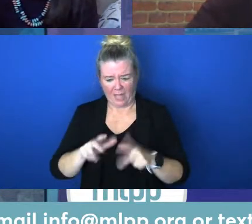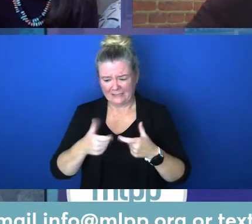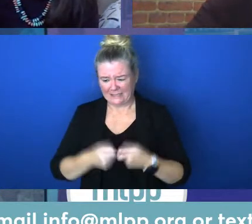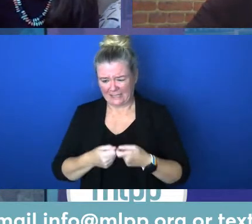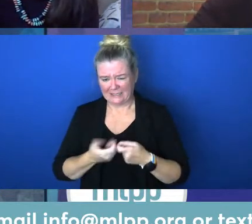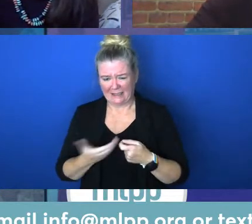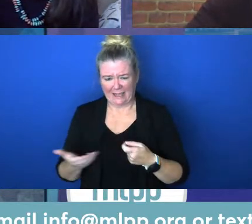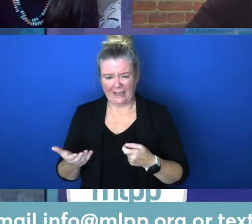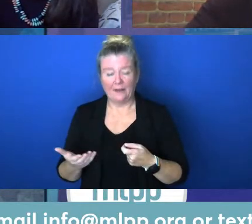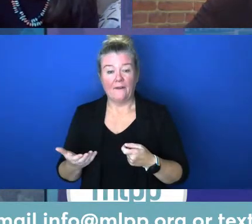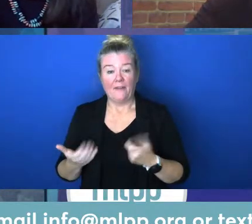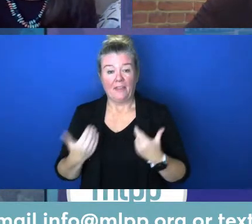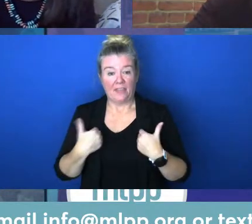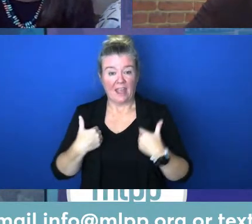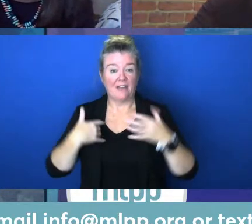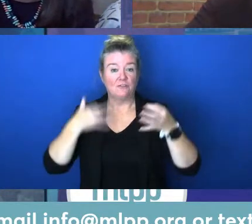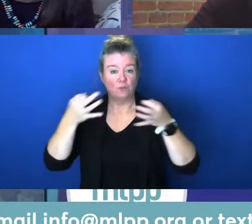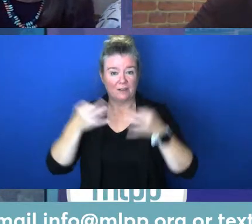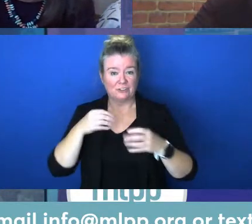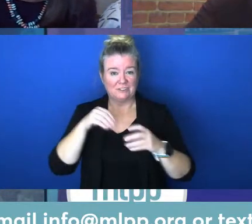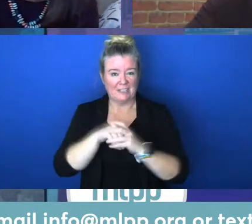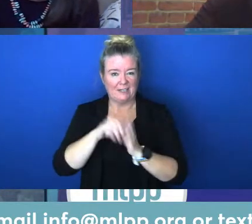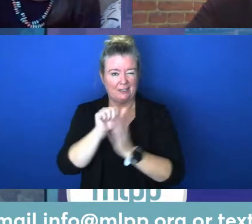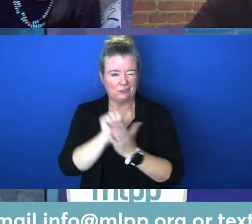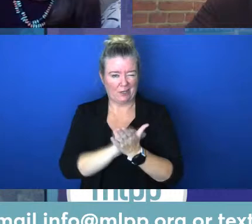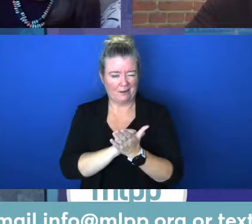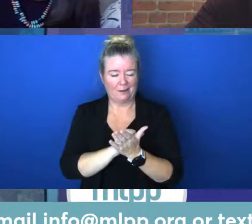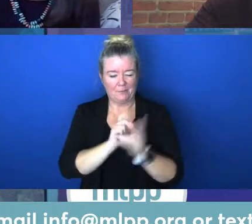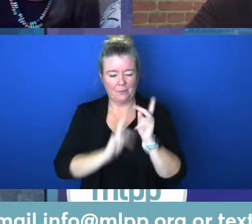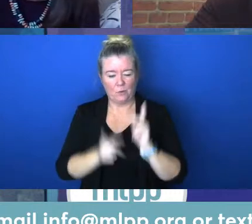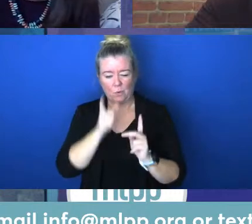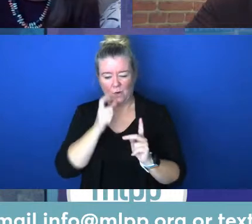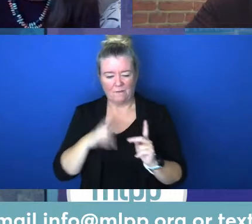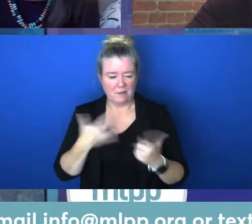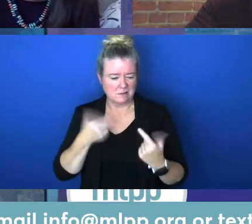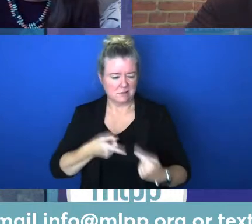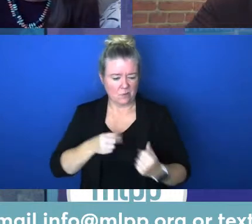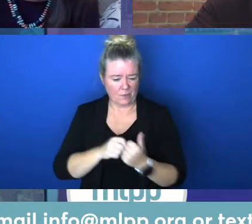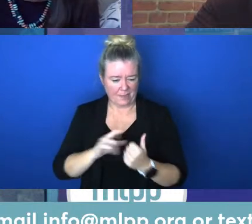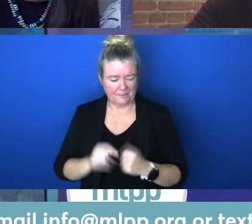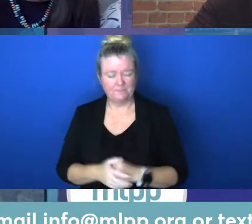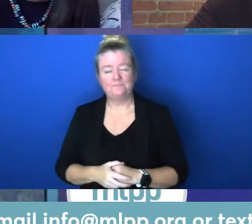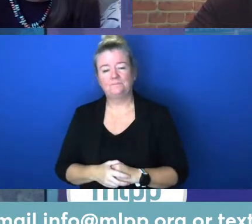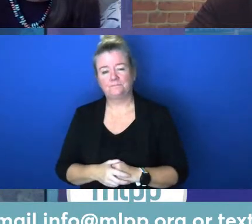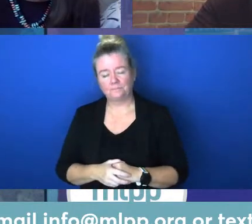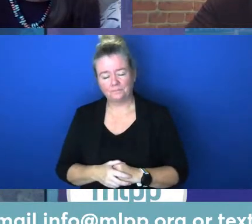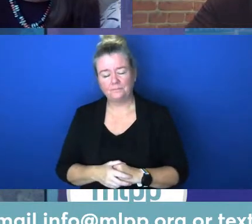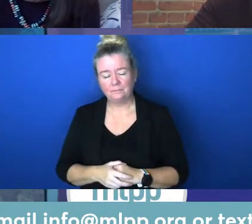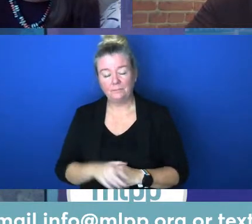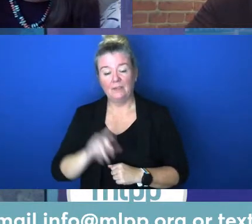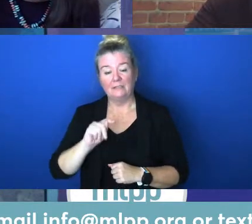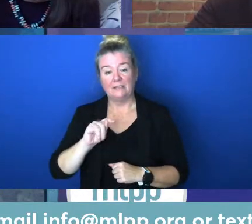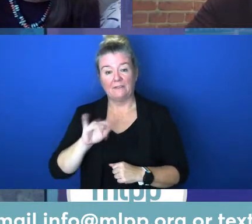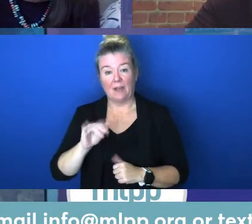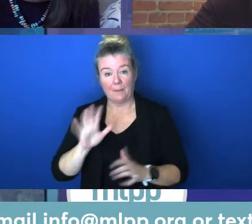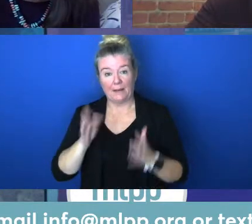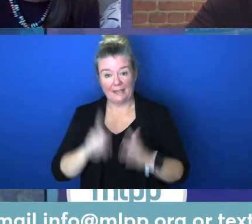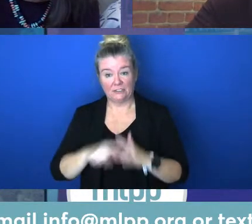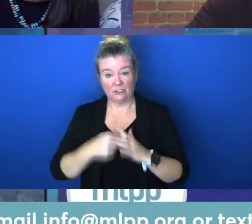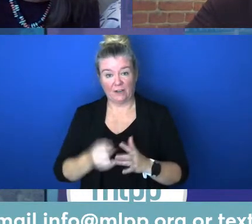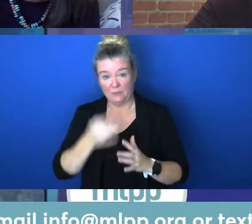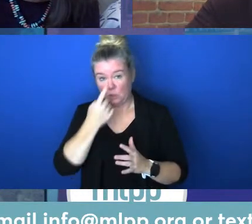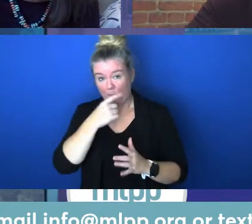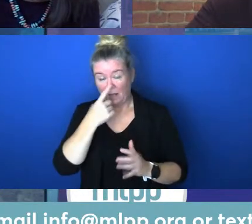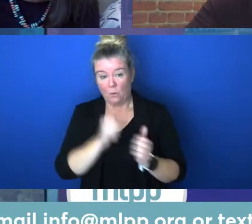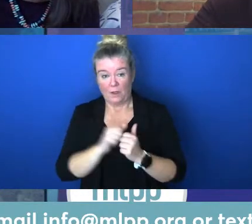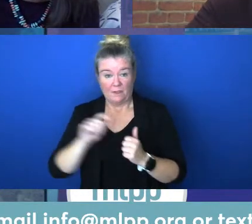ask, there are directions in the agenda if folks want to pull that up. Taifa, I'm going to get started, if I may, with